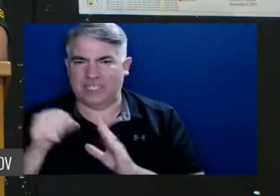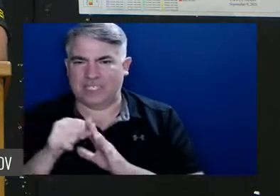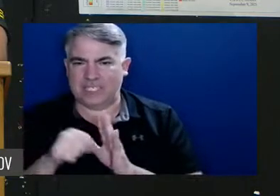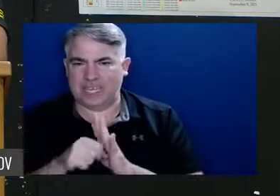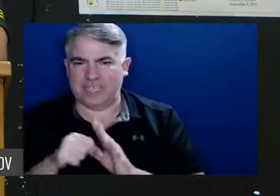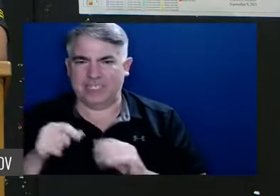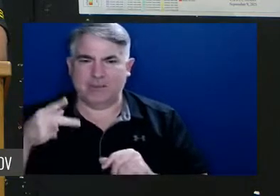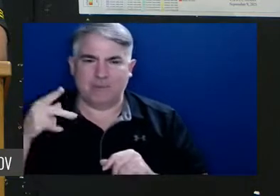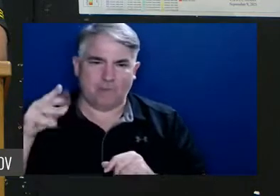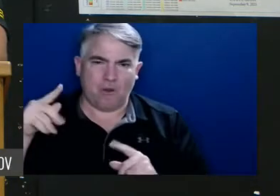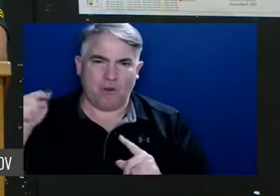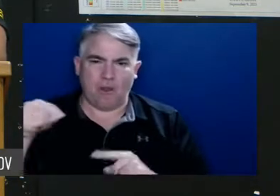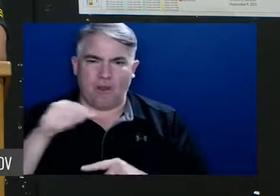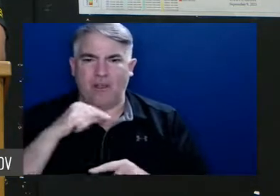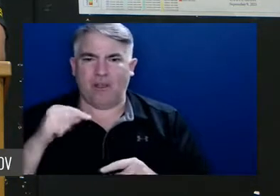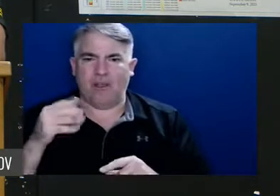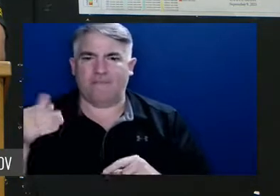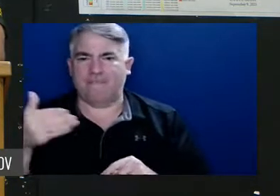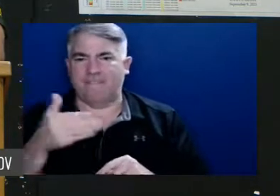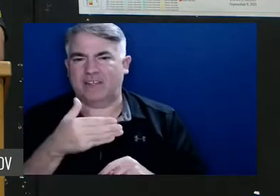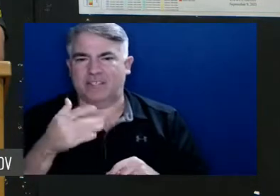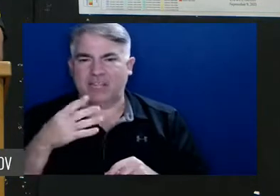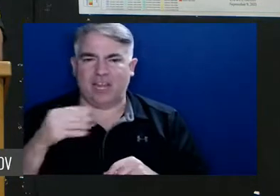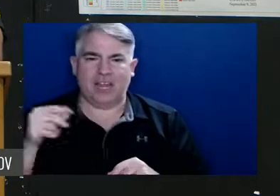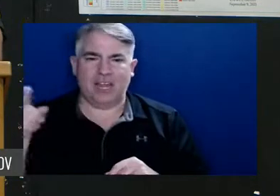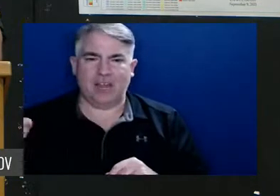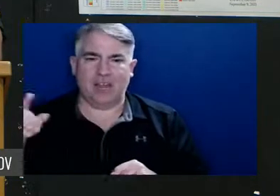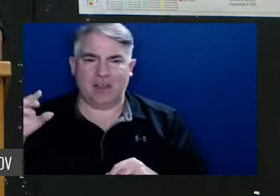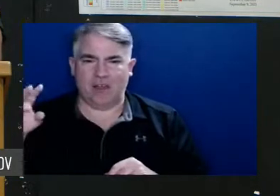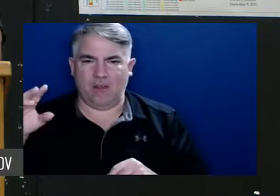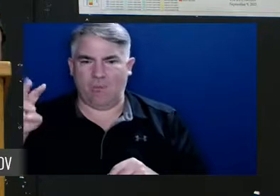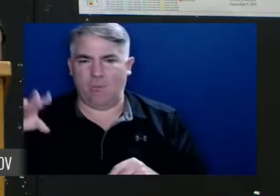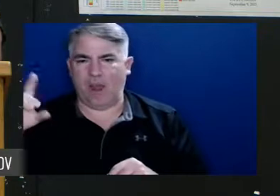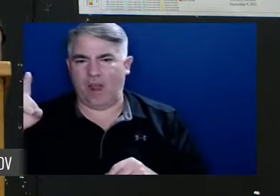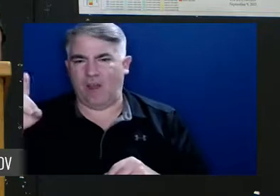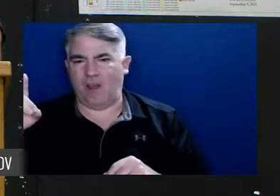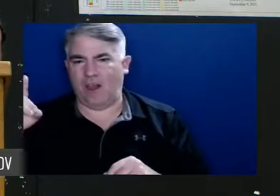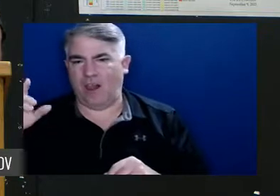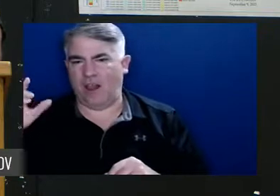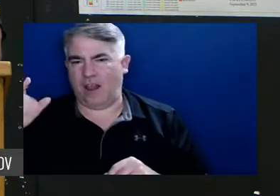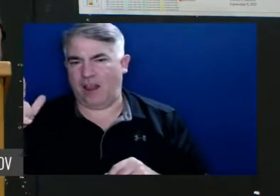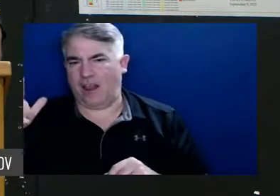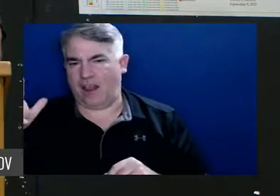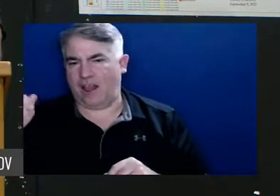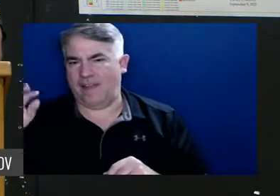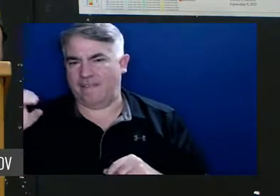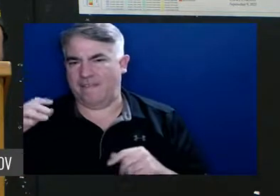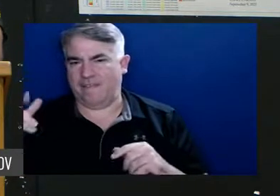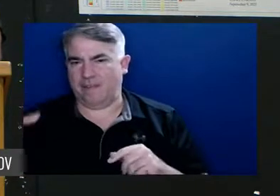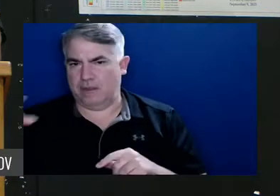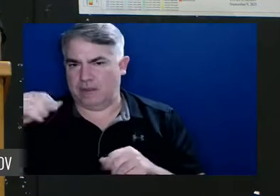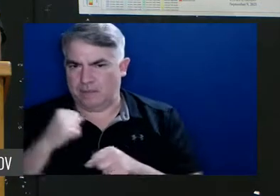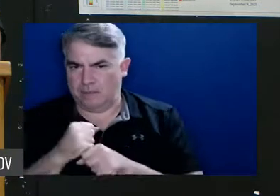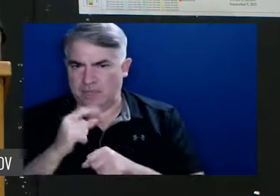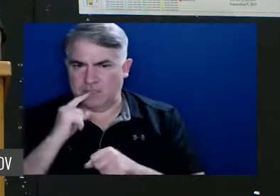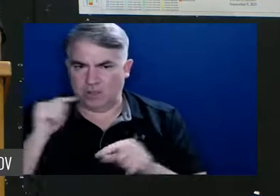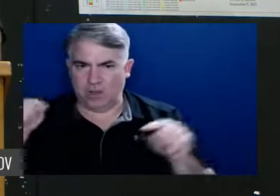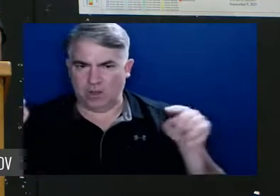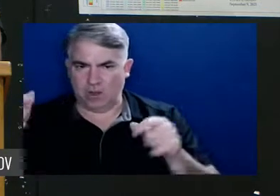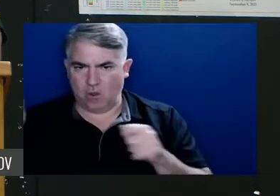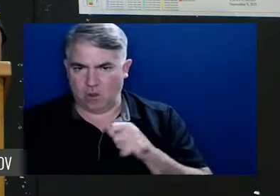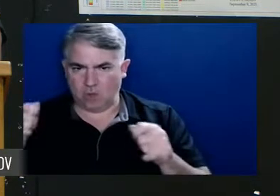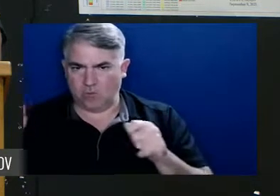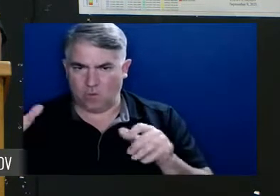out to patrol those areas. There's a lot of incidents going on throughout the state, and their resources are also